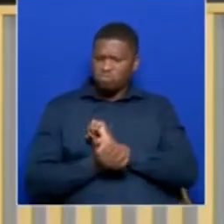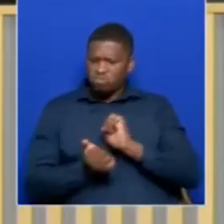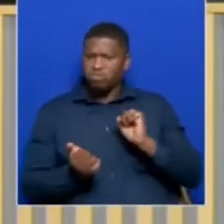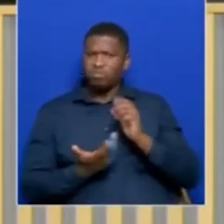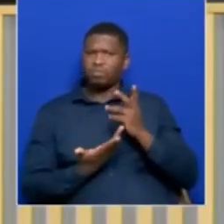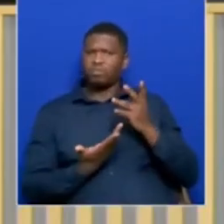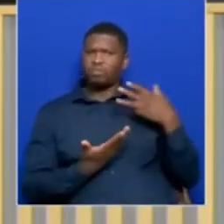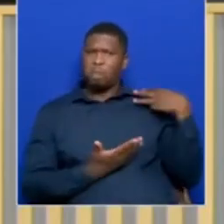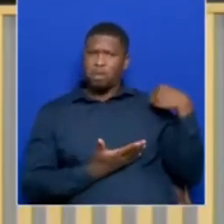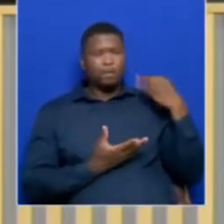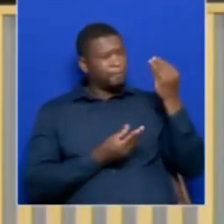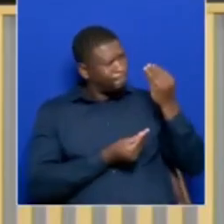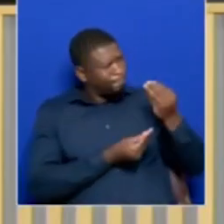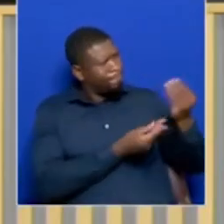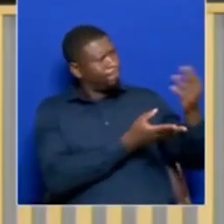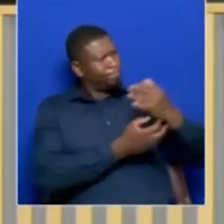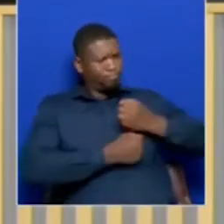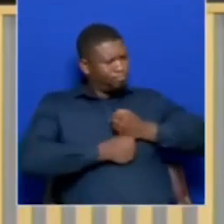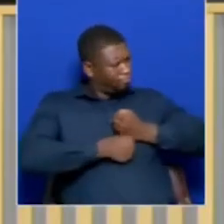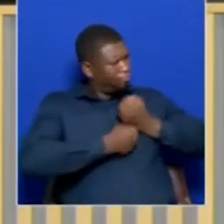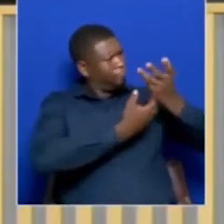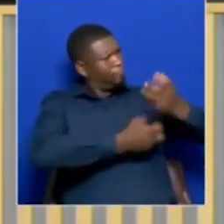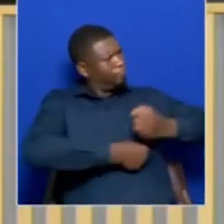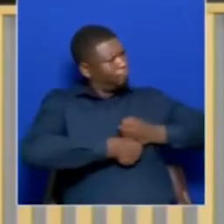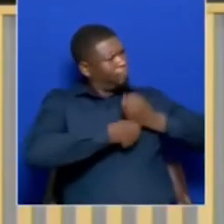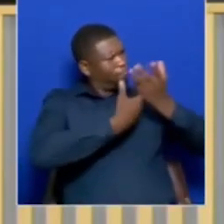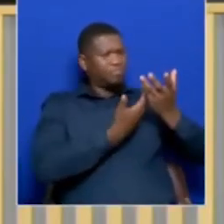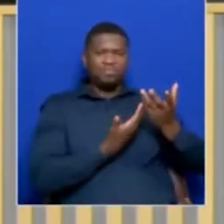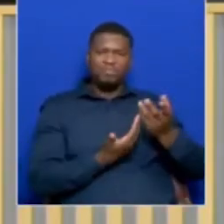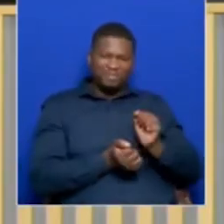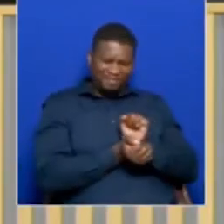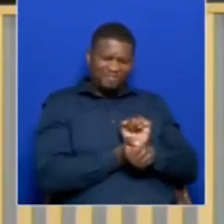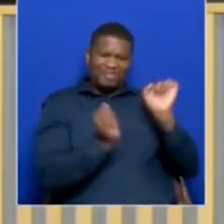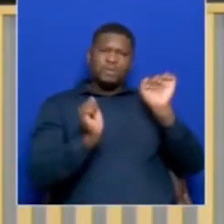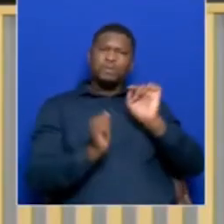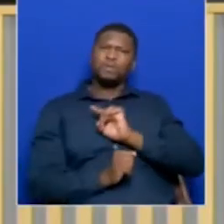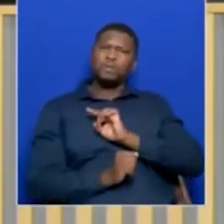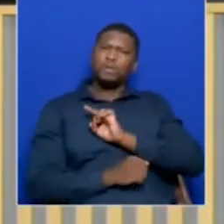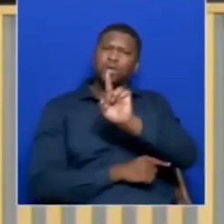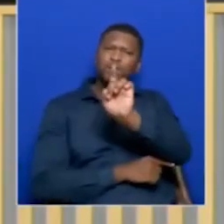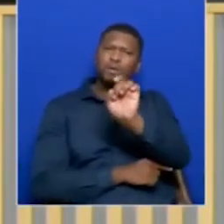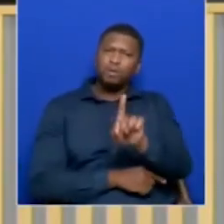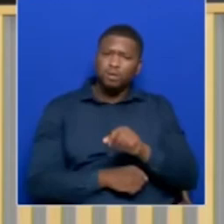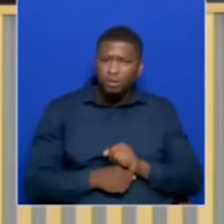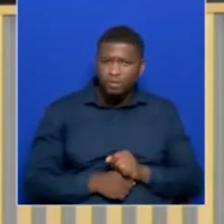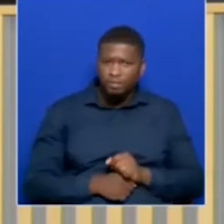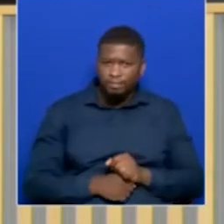you were not supposed to, you told him everything. Why did you feel free to share it?